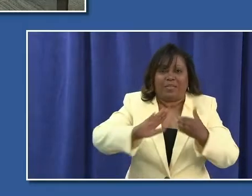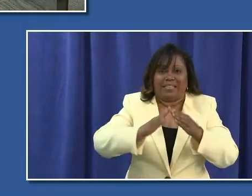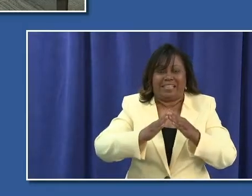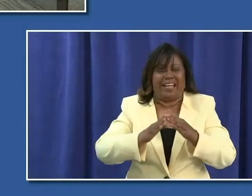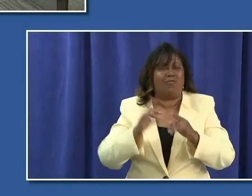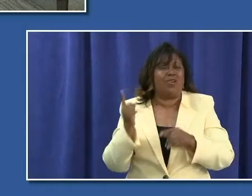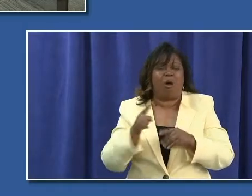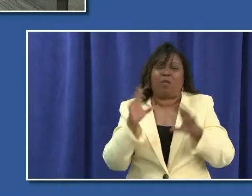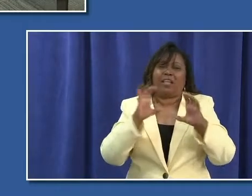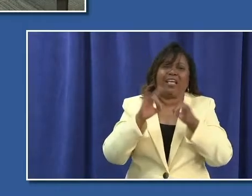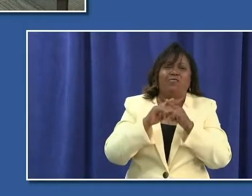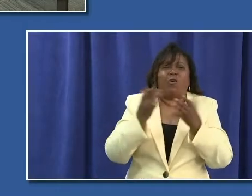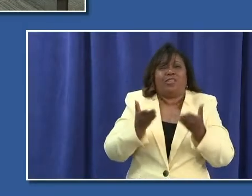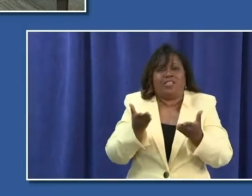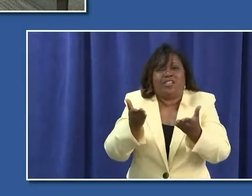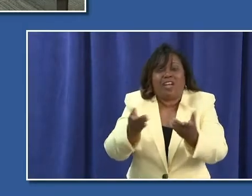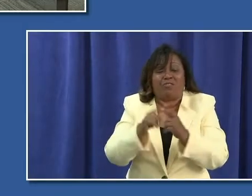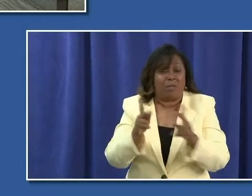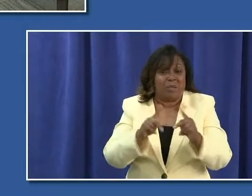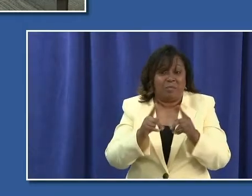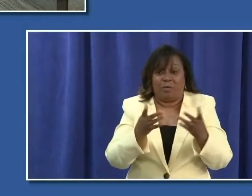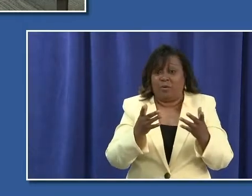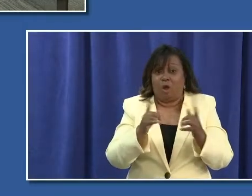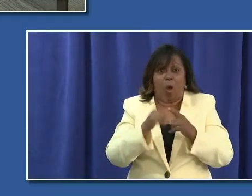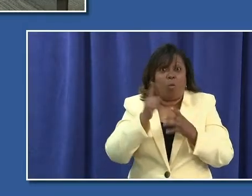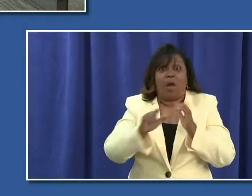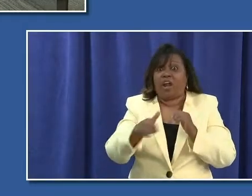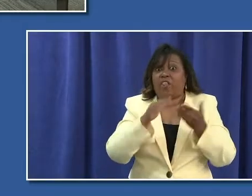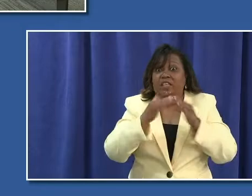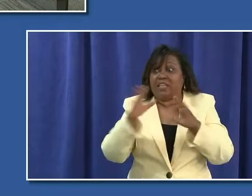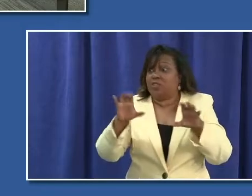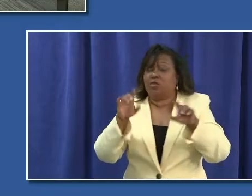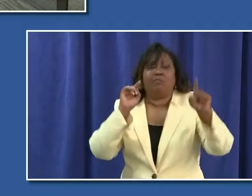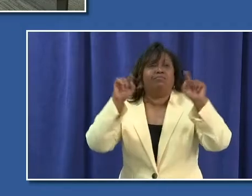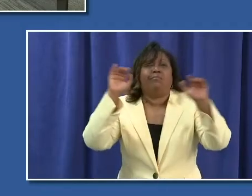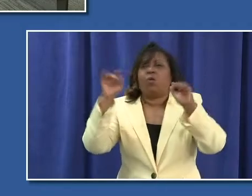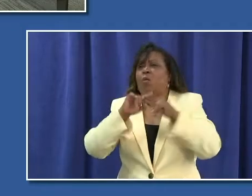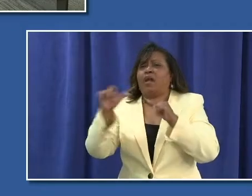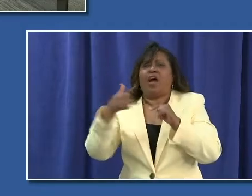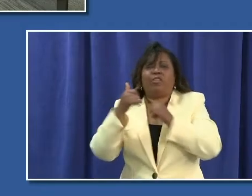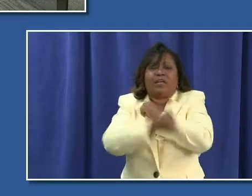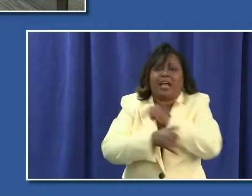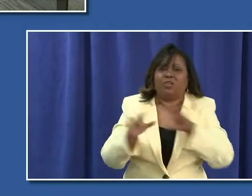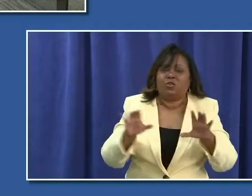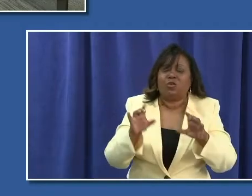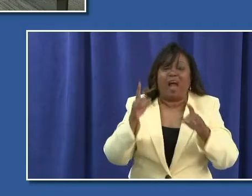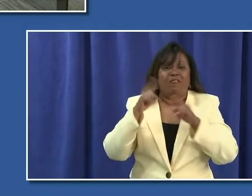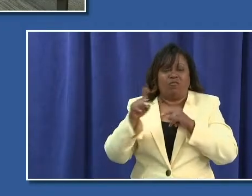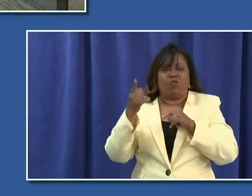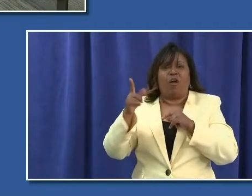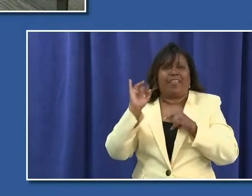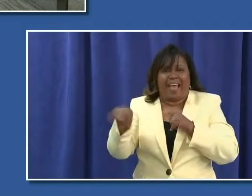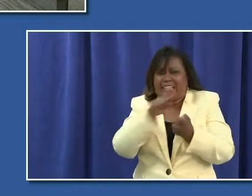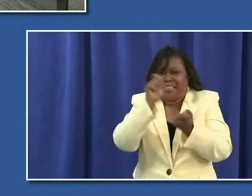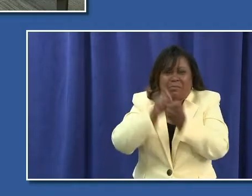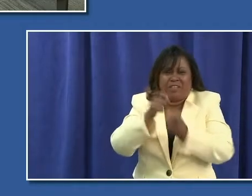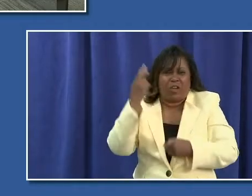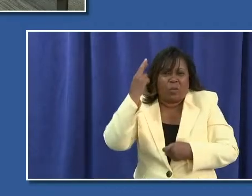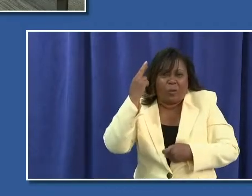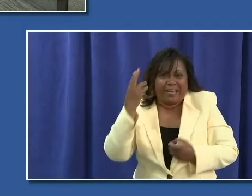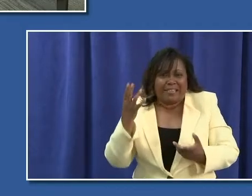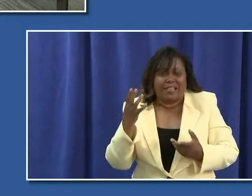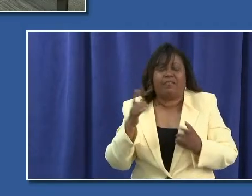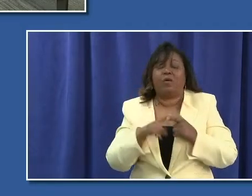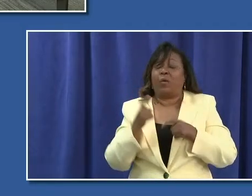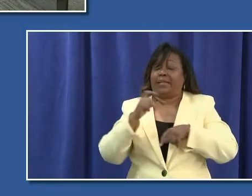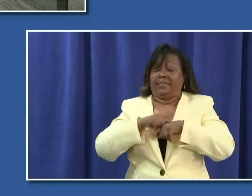And we're always looking for suggestions from people on what other cities are doing, what others, countries are doing for that very reason.